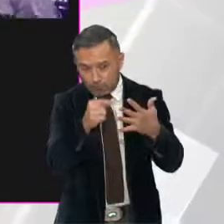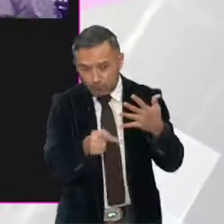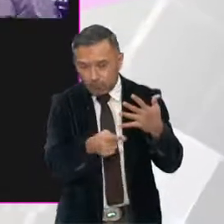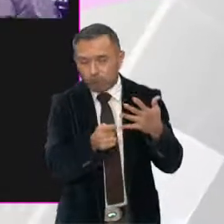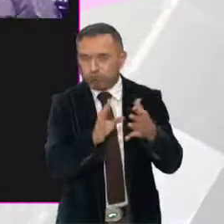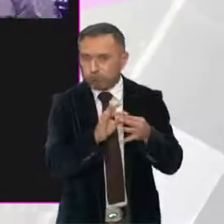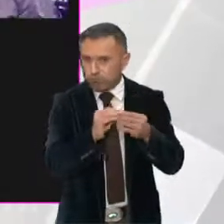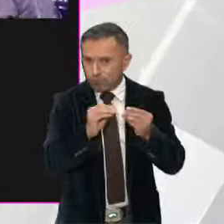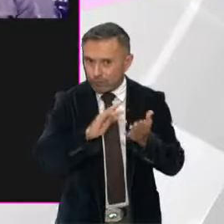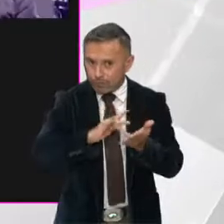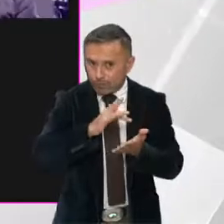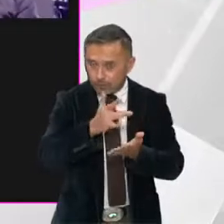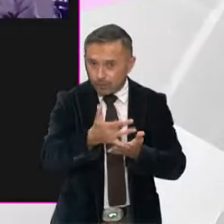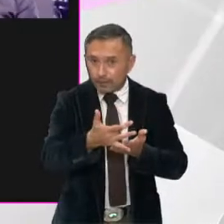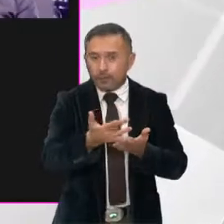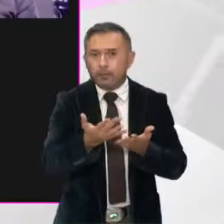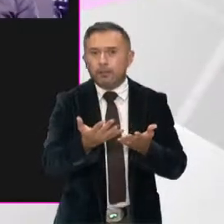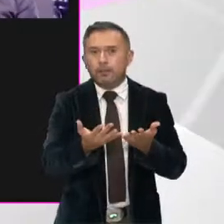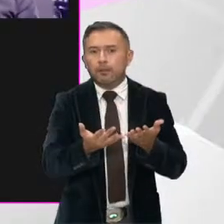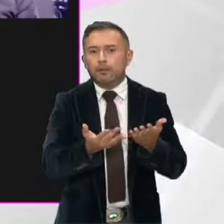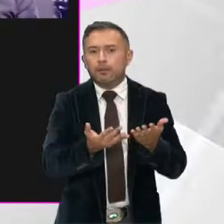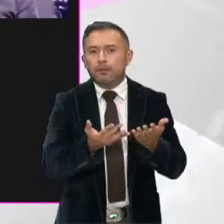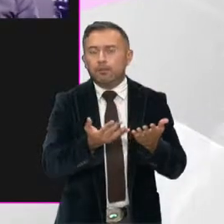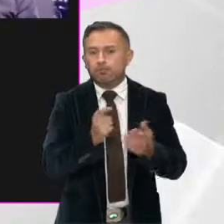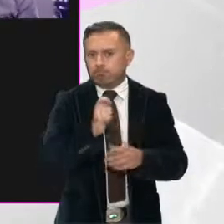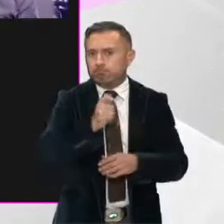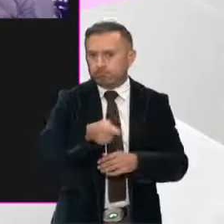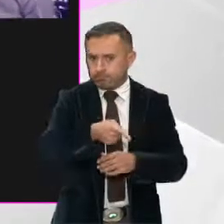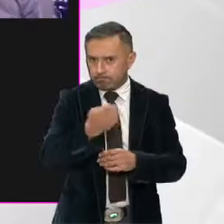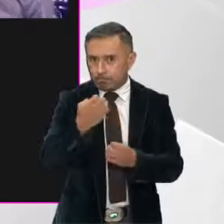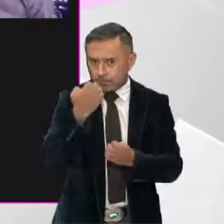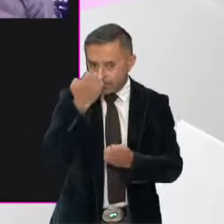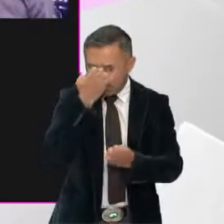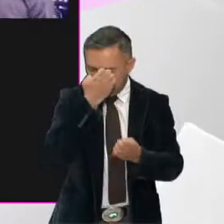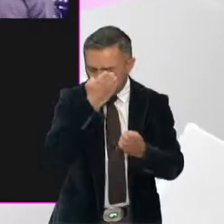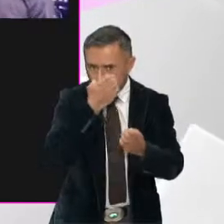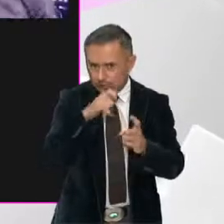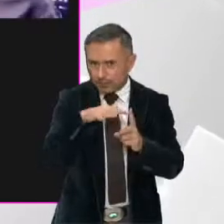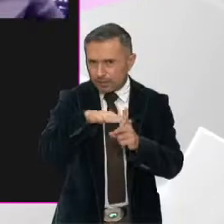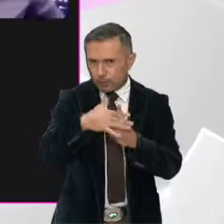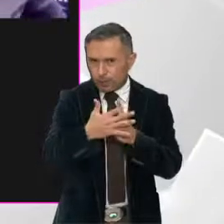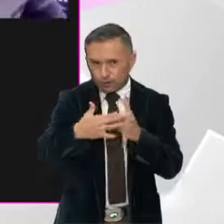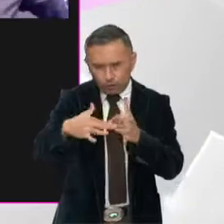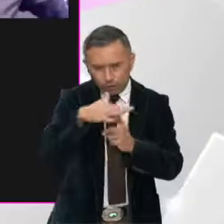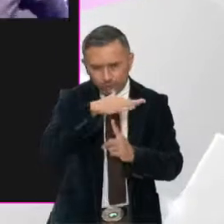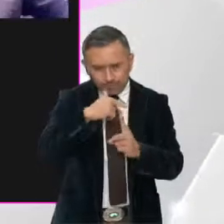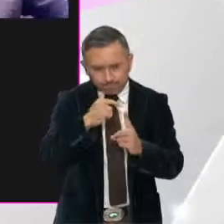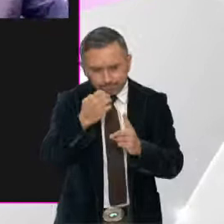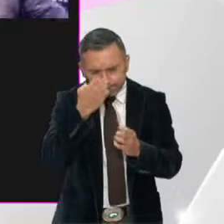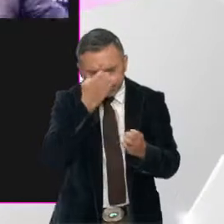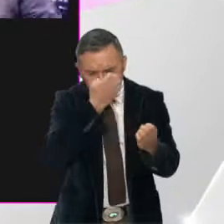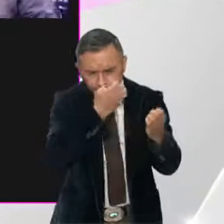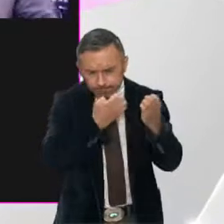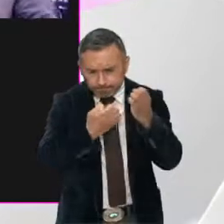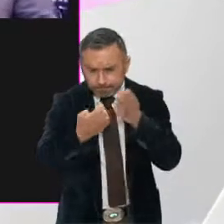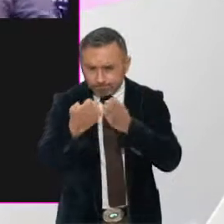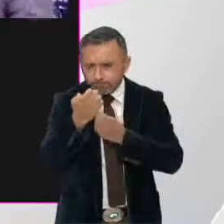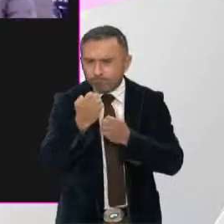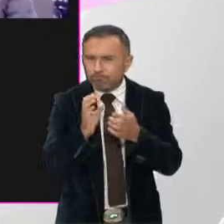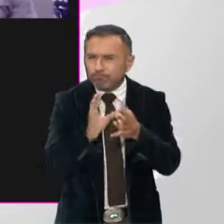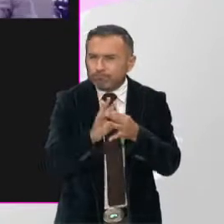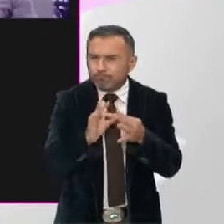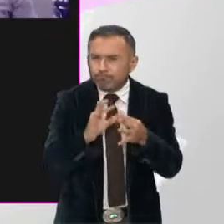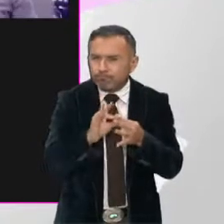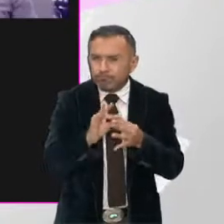Thank you very much for your explanations and this analysis about the situation and